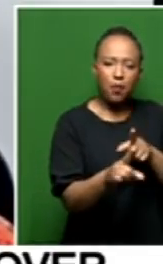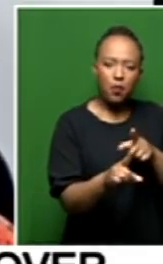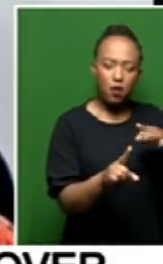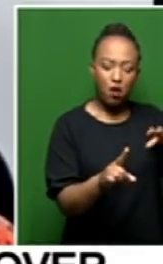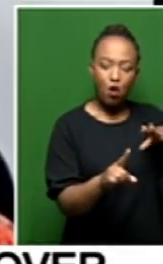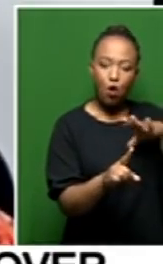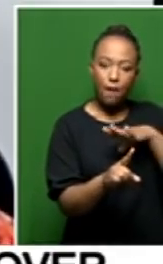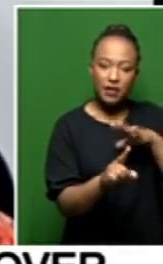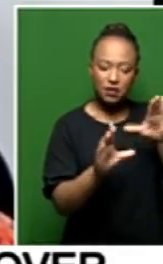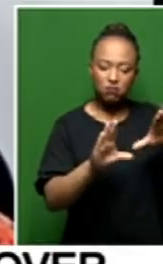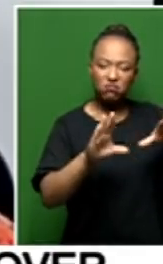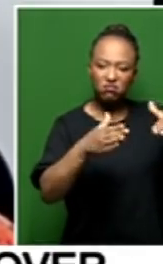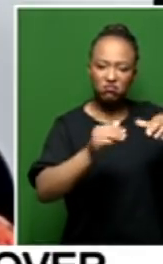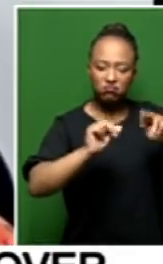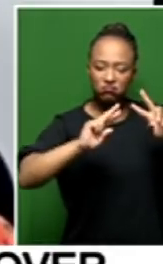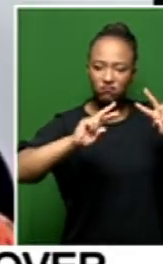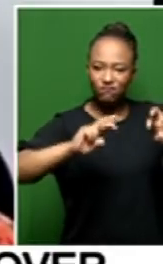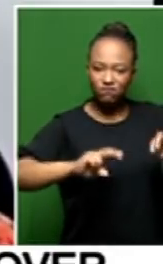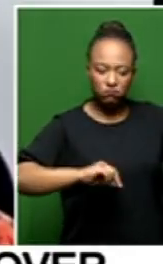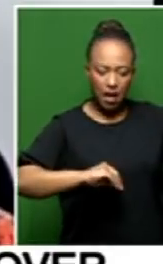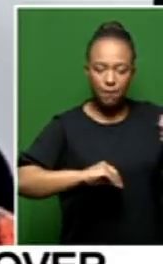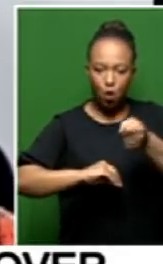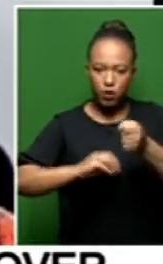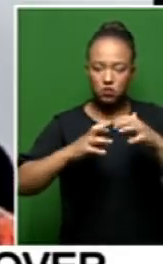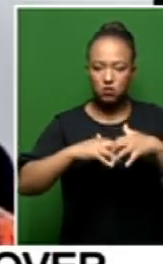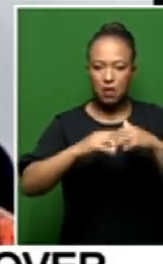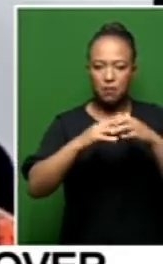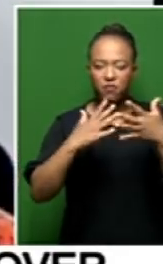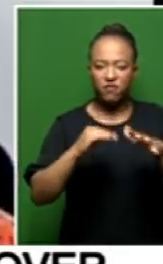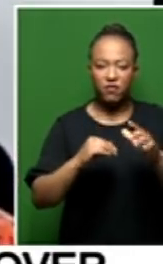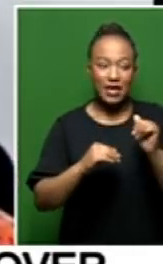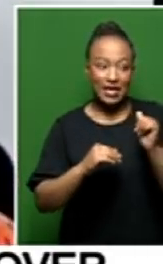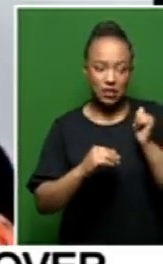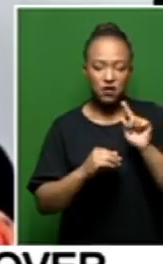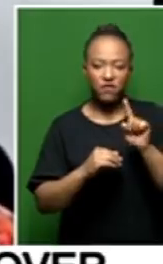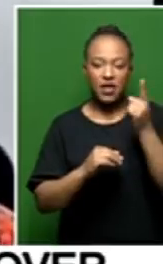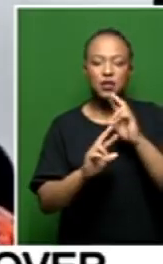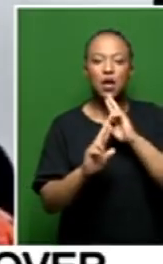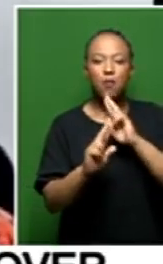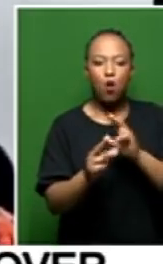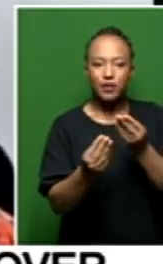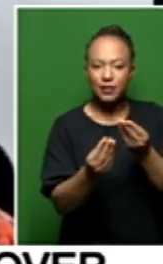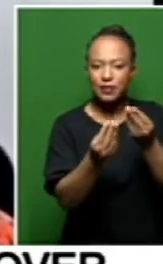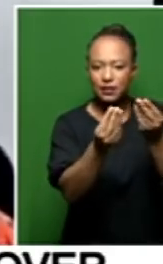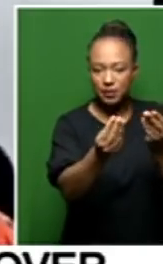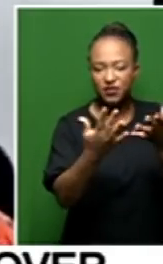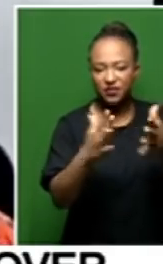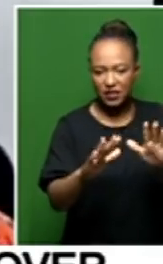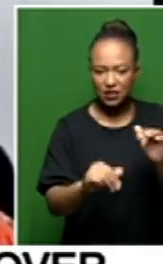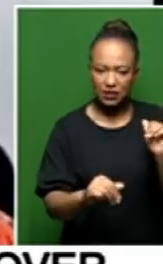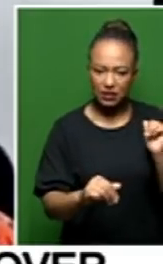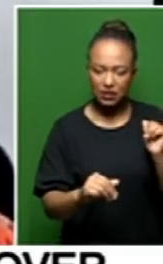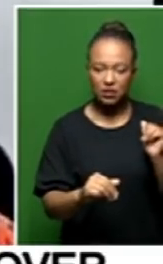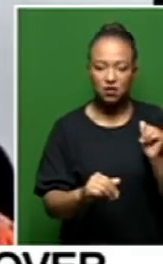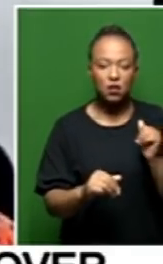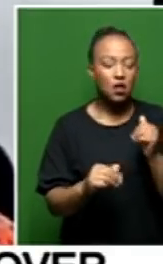of inquiry be appointed. Hence, we had its first report yesterday. Regarding what happens